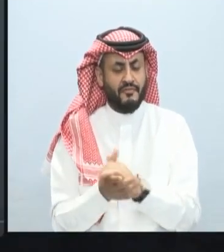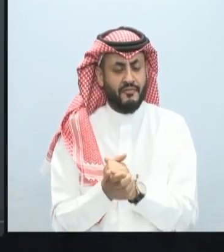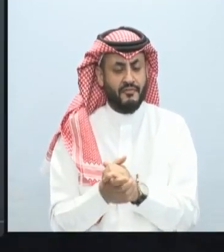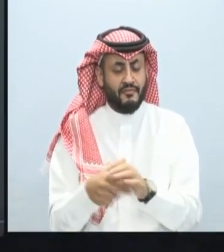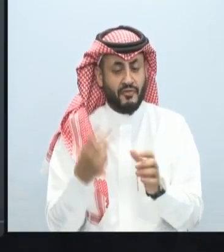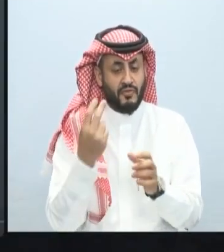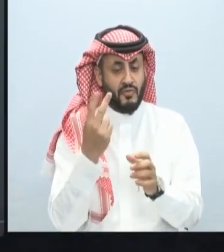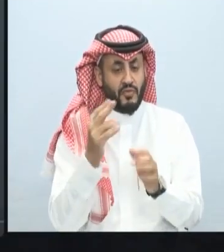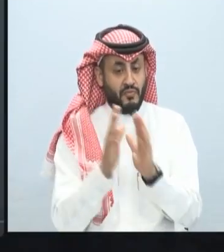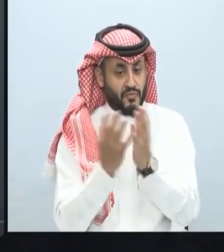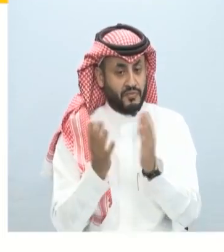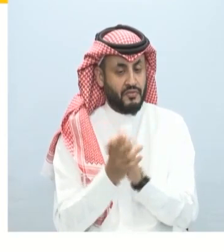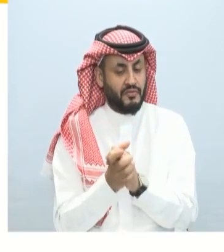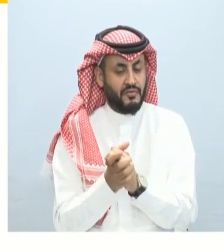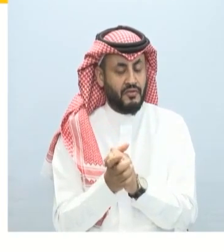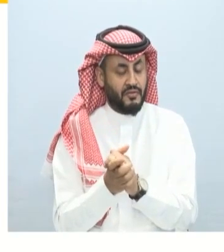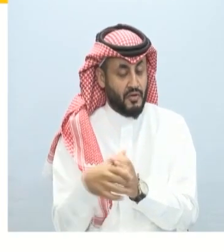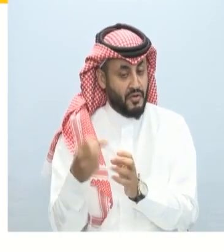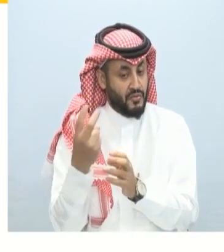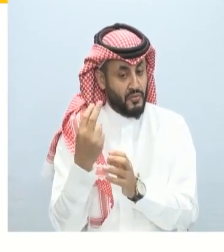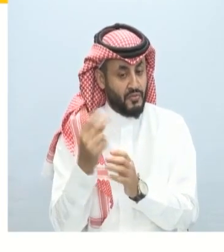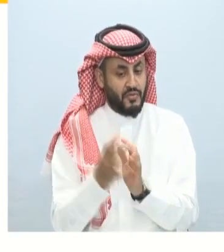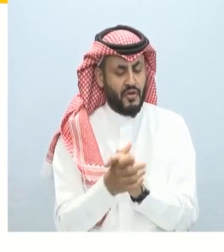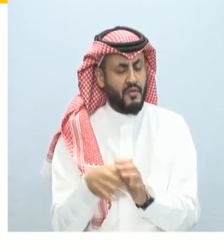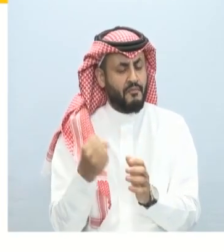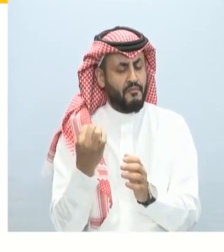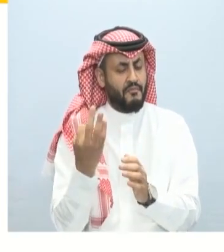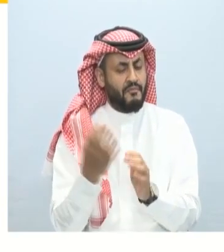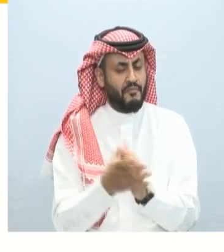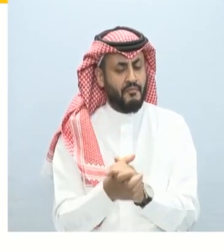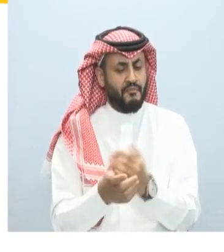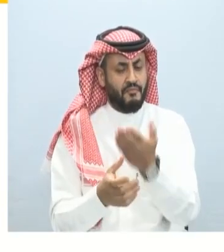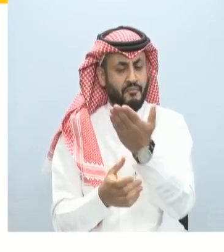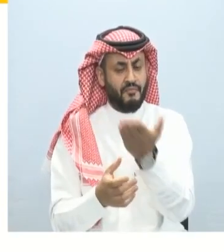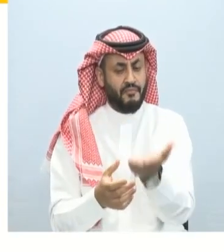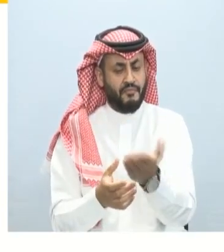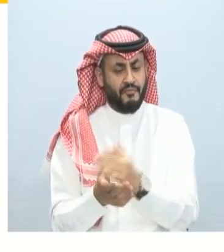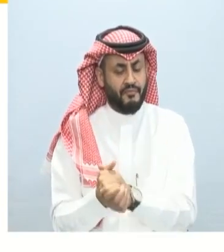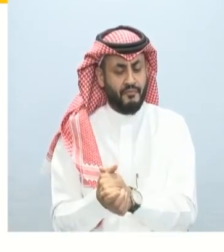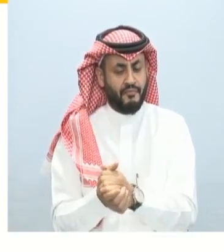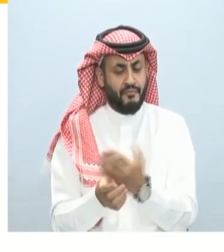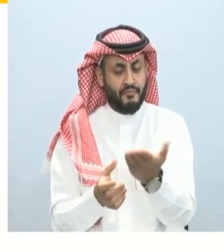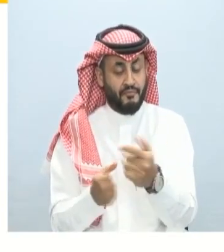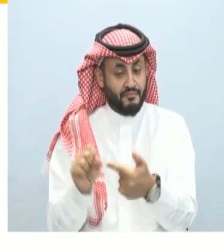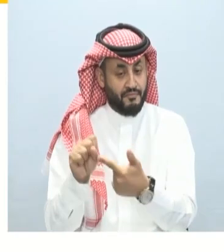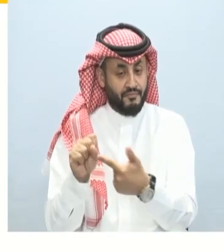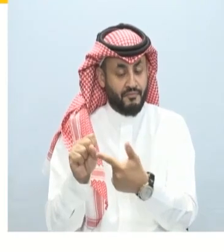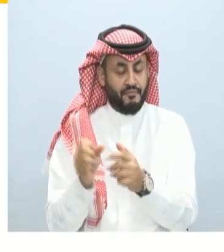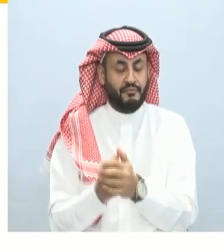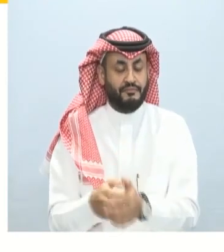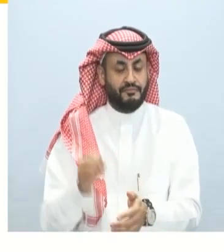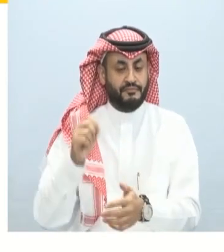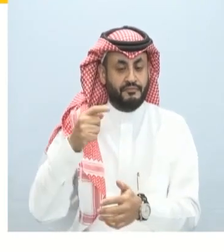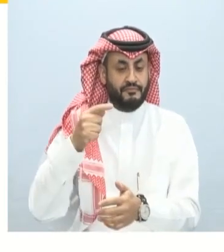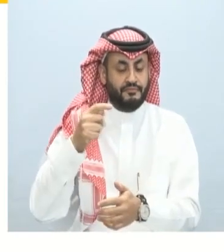two books. Since we are talking about plural, we can add here, and we have, of course, are to give us the hint,